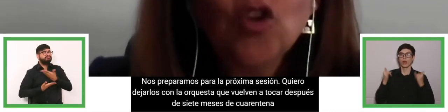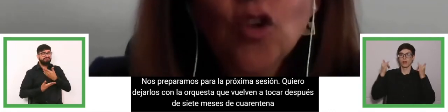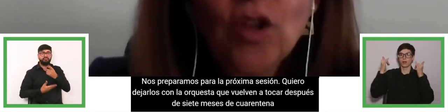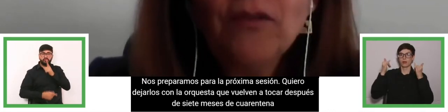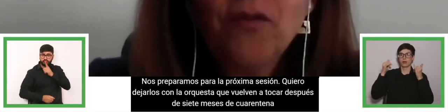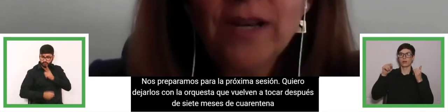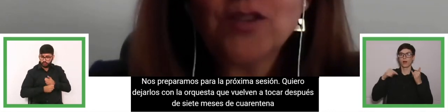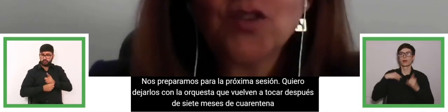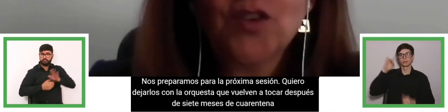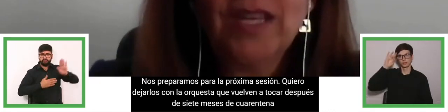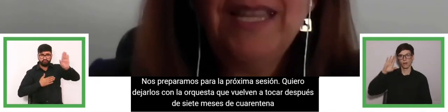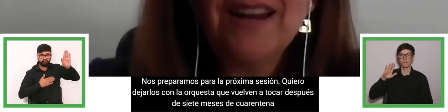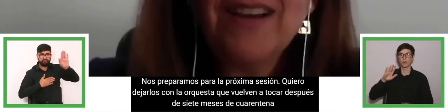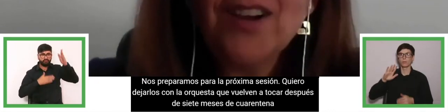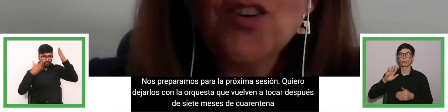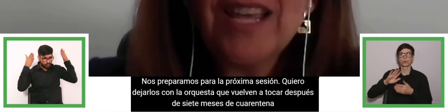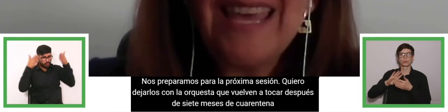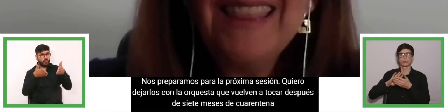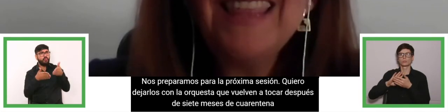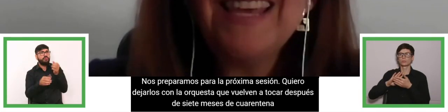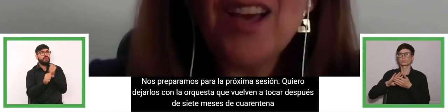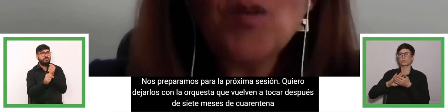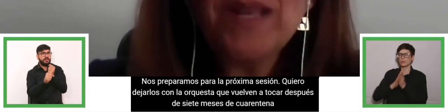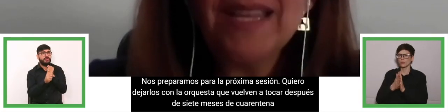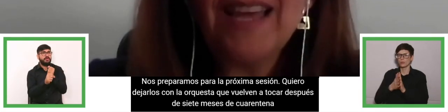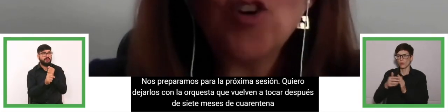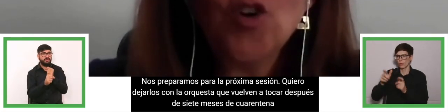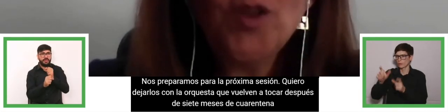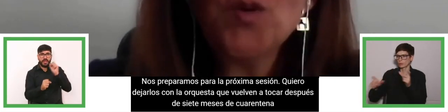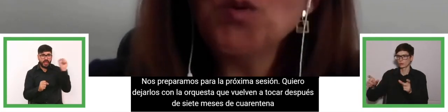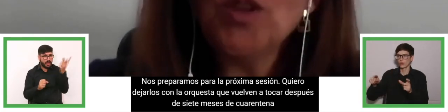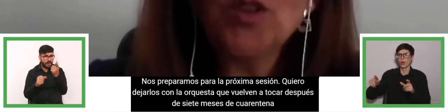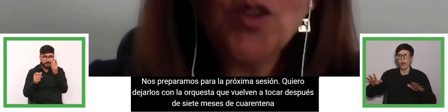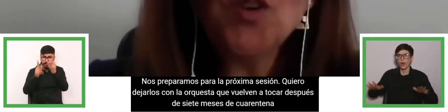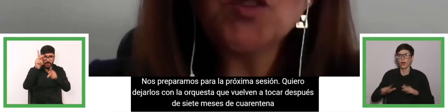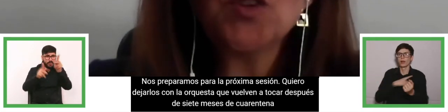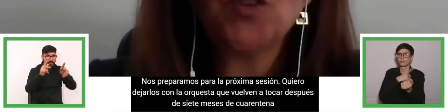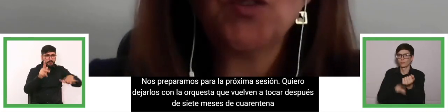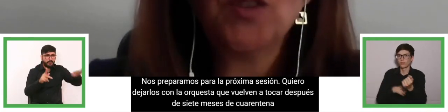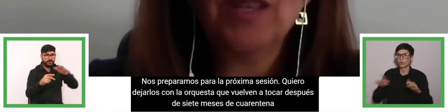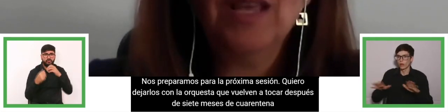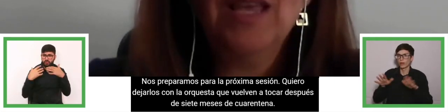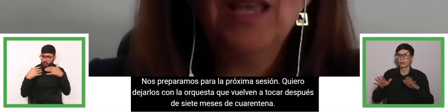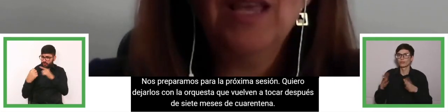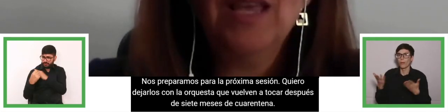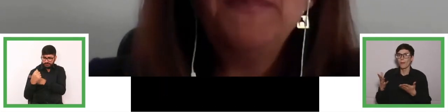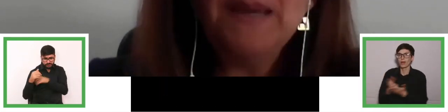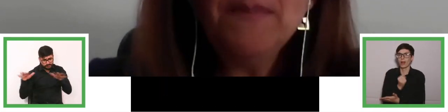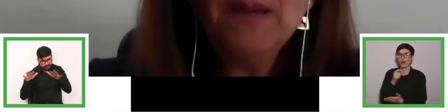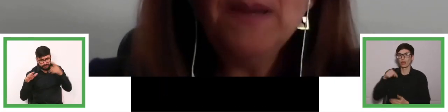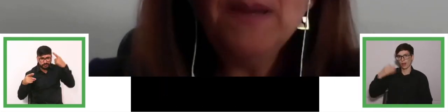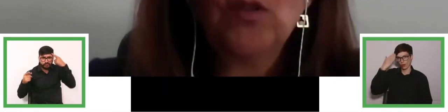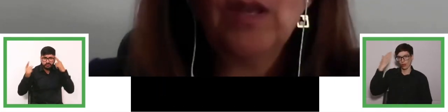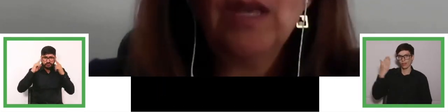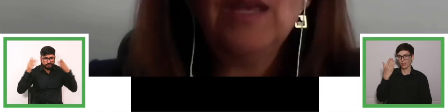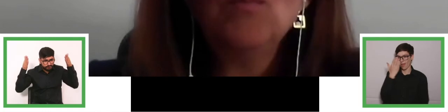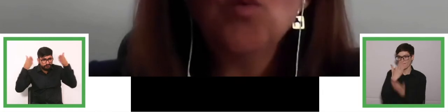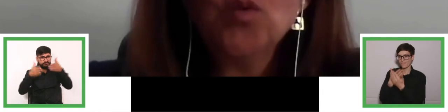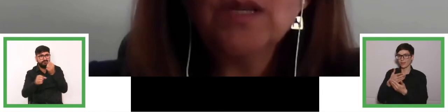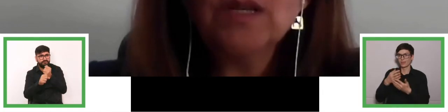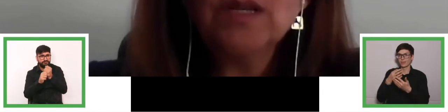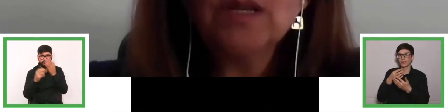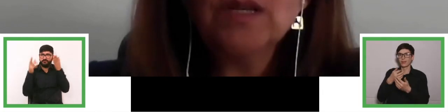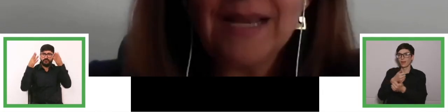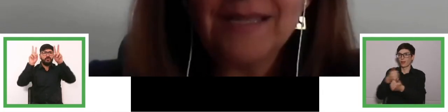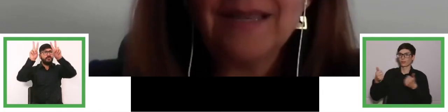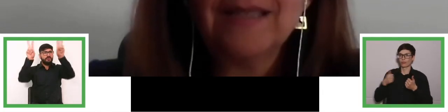commitment, and joy. We know the effort and work they have dedicated to be here with us.